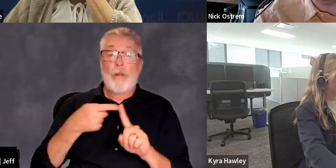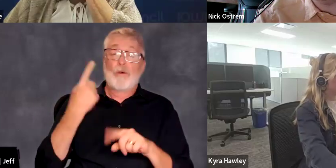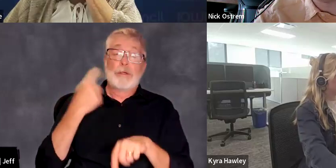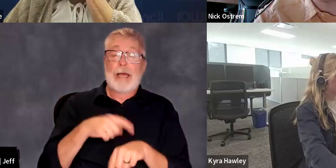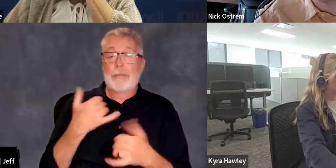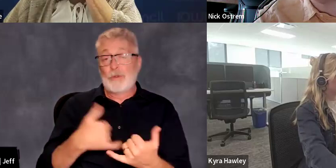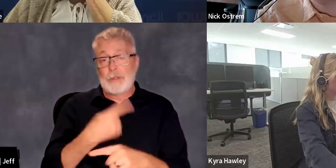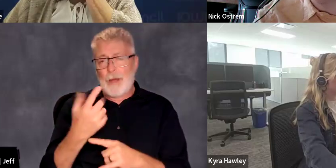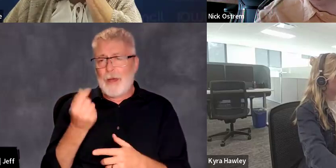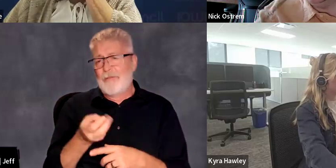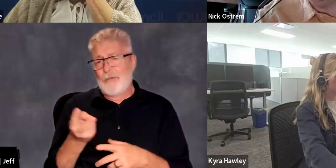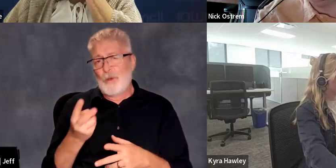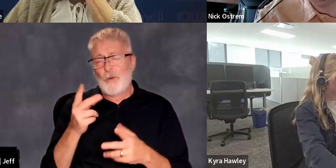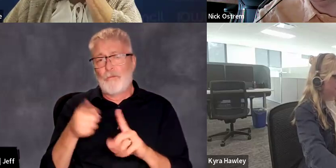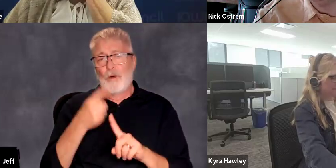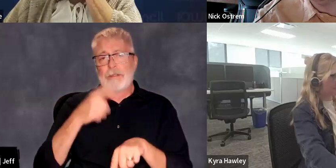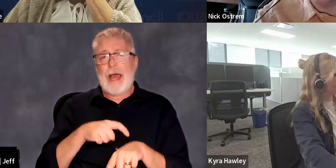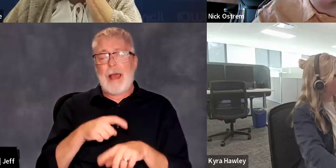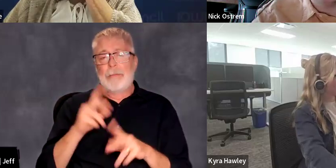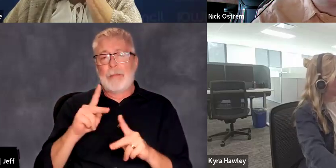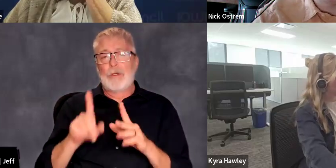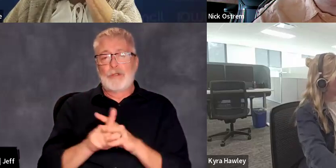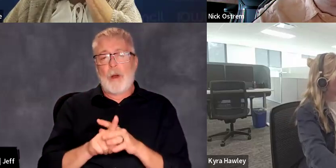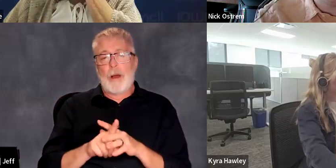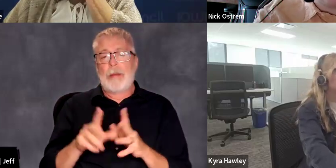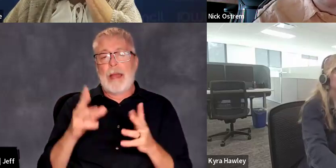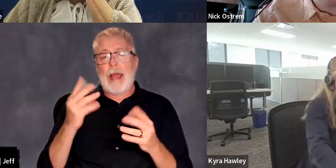We have a few first timers here. Um, and yeah,